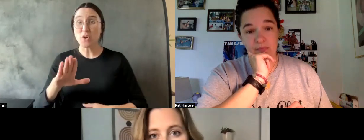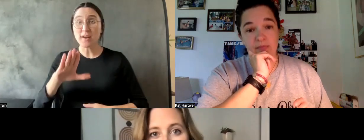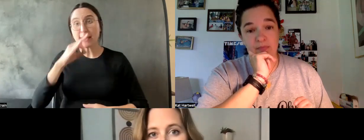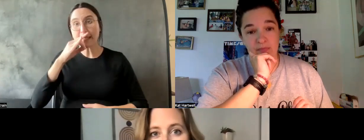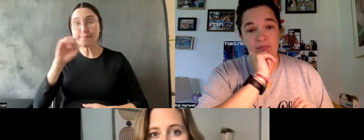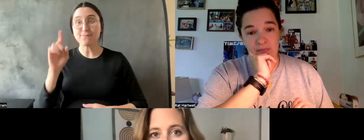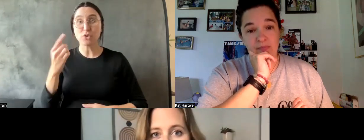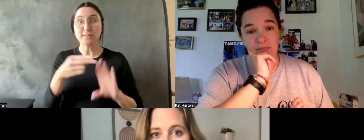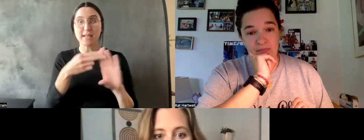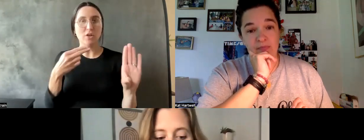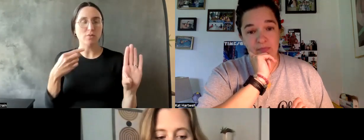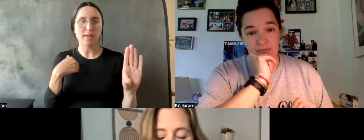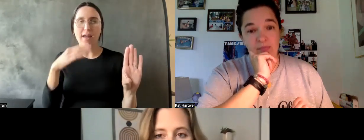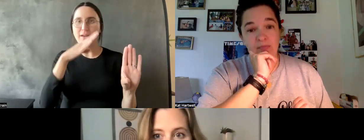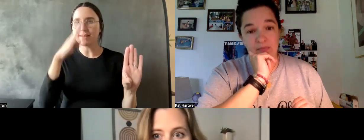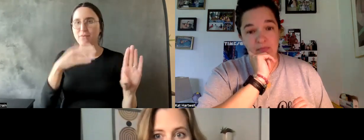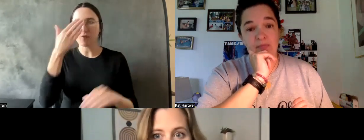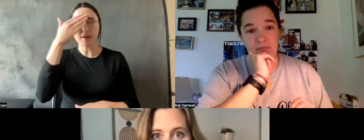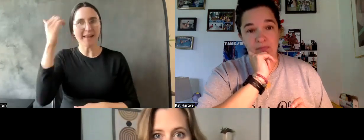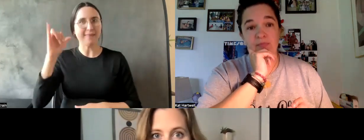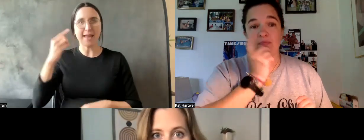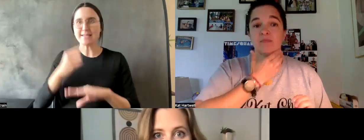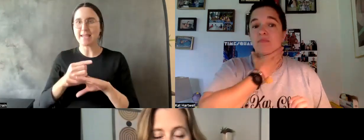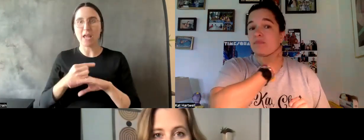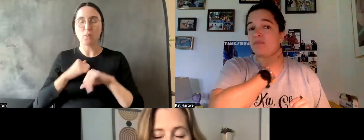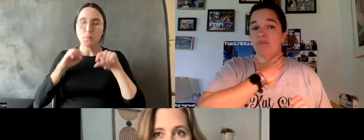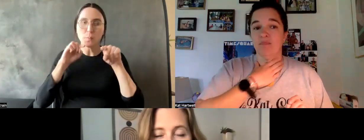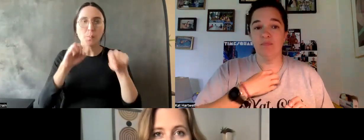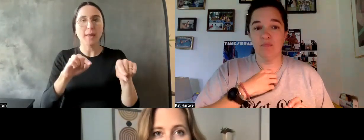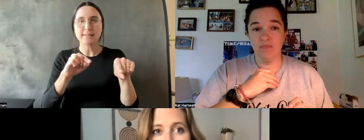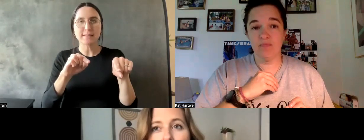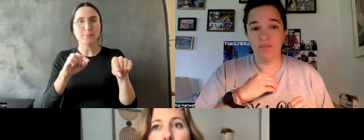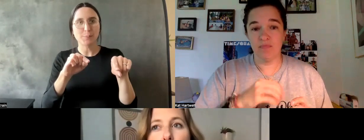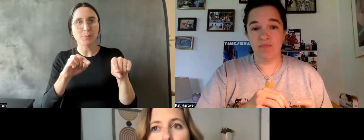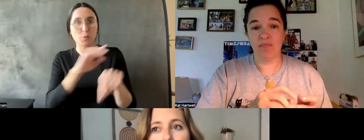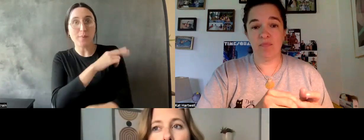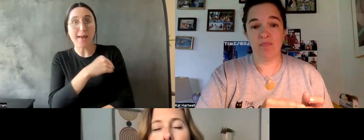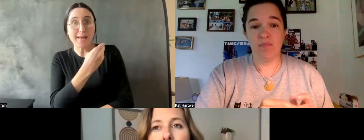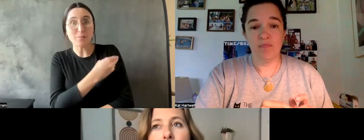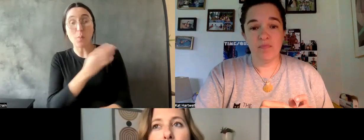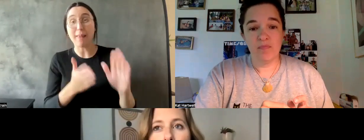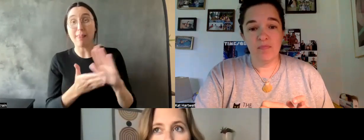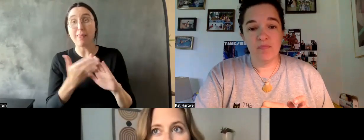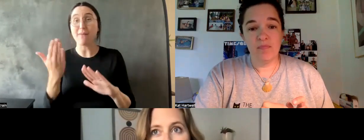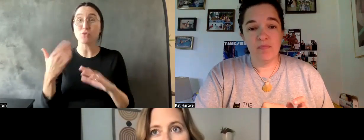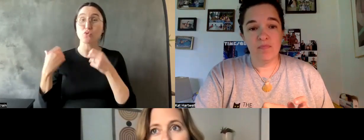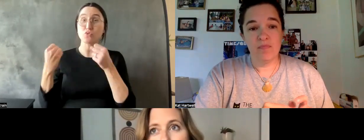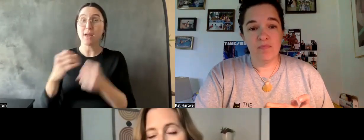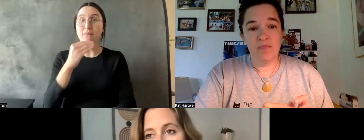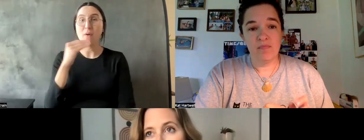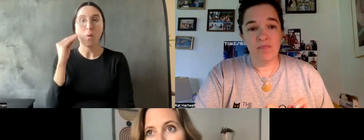I mean, I'll never forget that car ride home after her diagnosis. It was like, I knew, and what upset me the